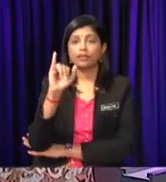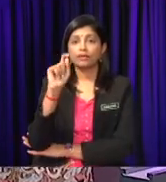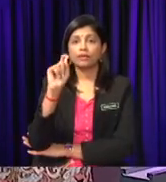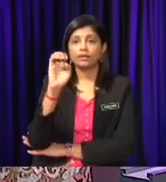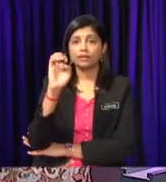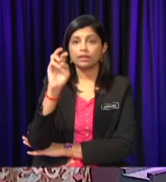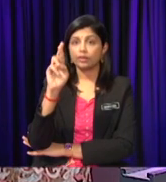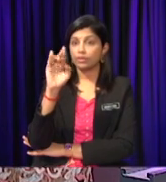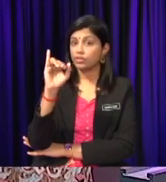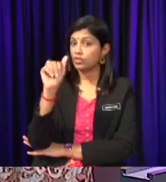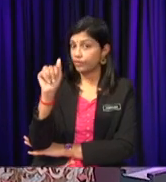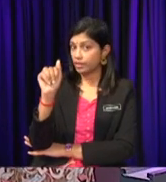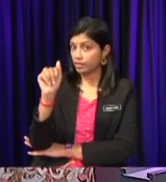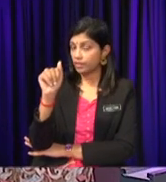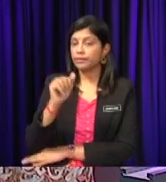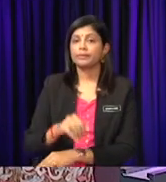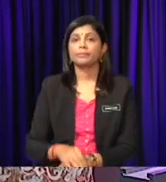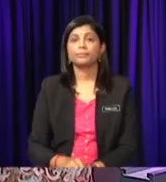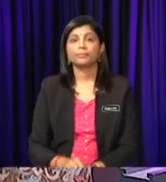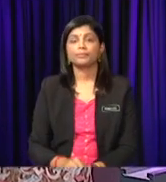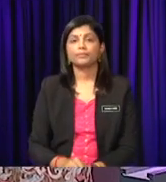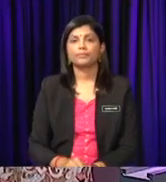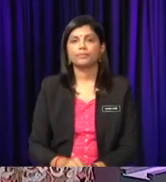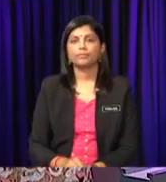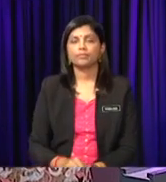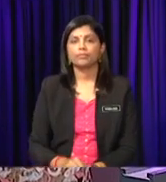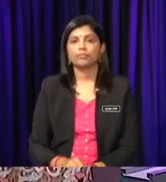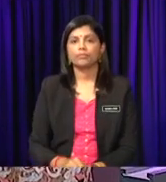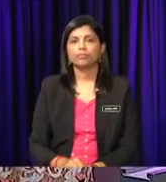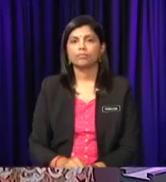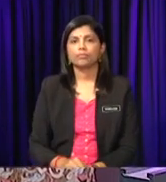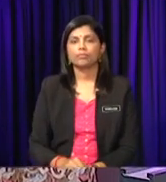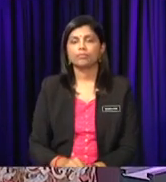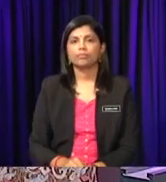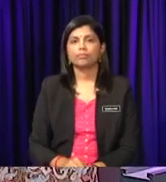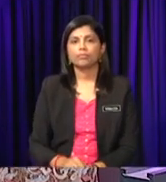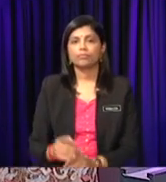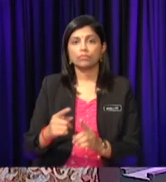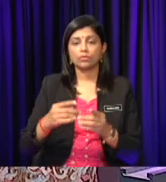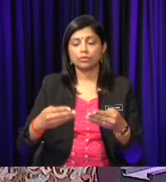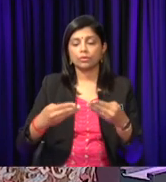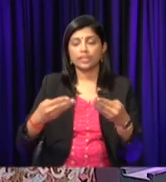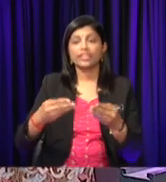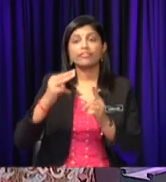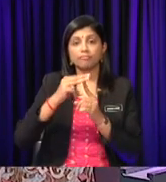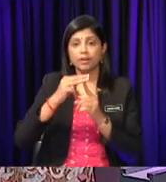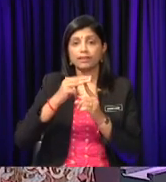through and be able to understand before we start awarding marks. Now, there are four